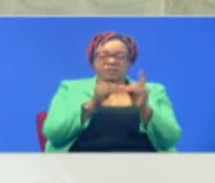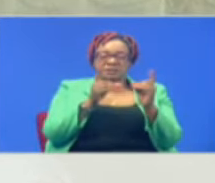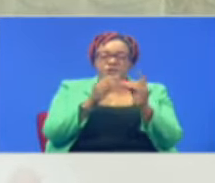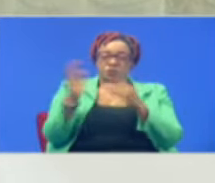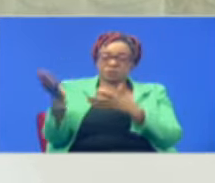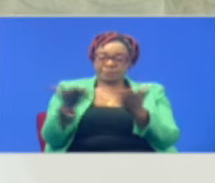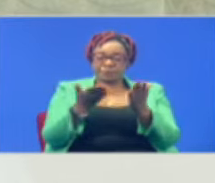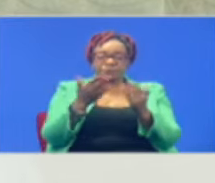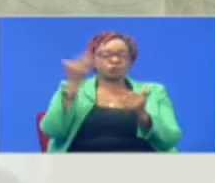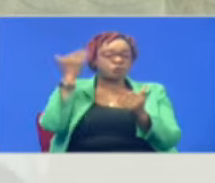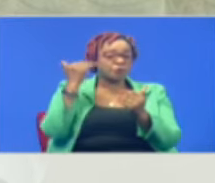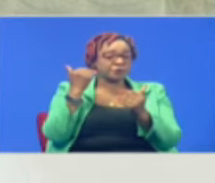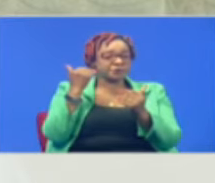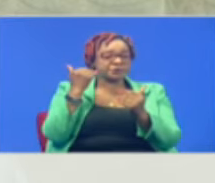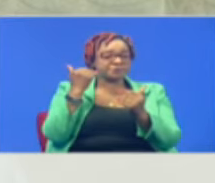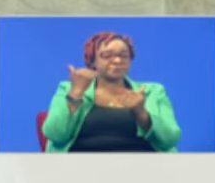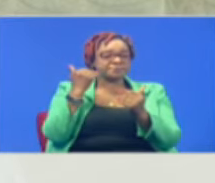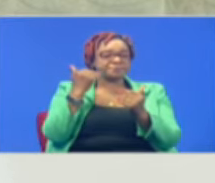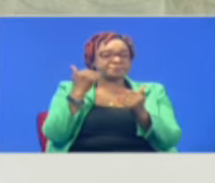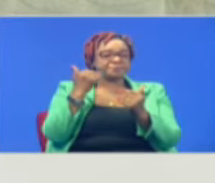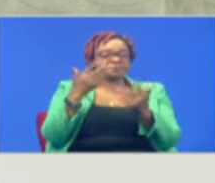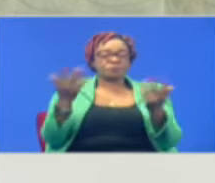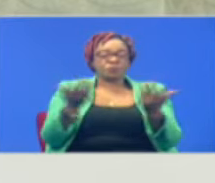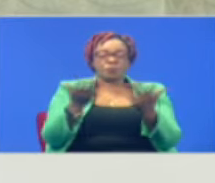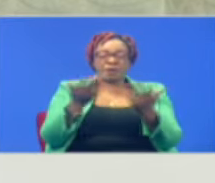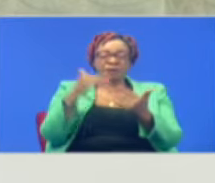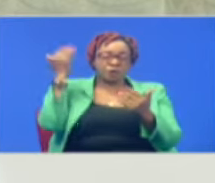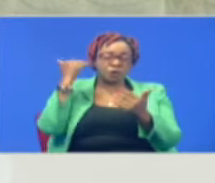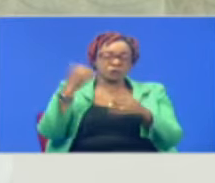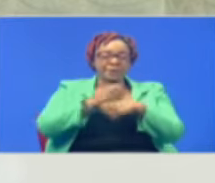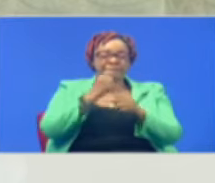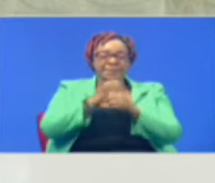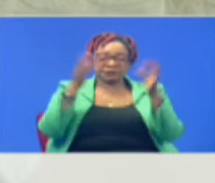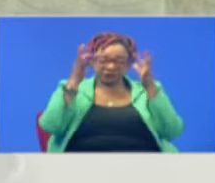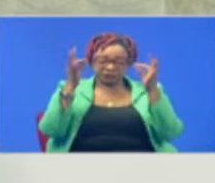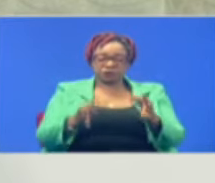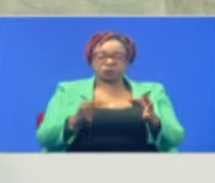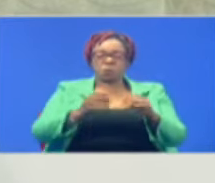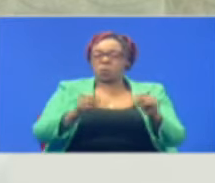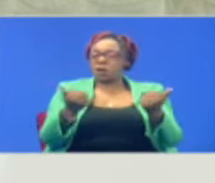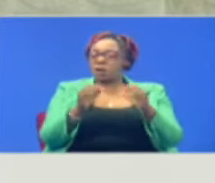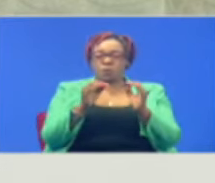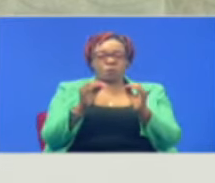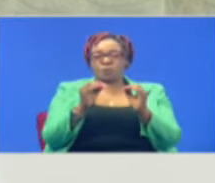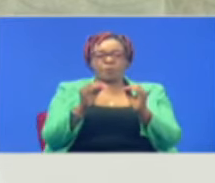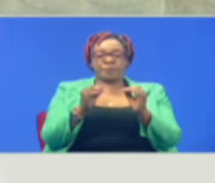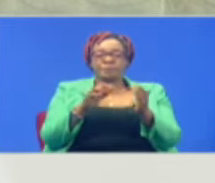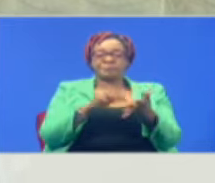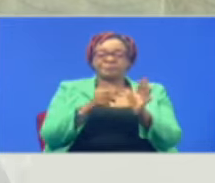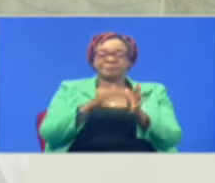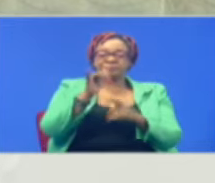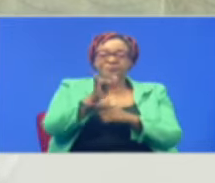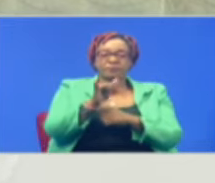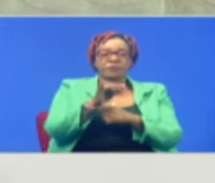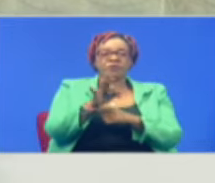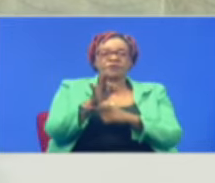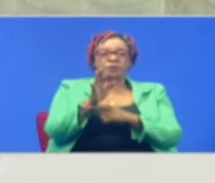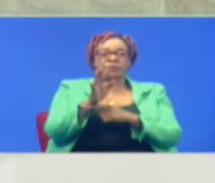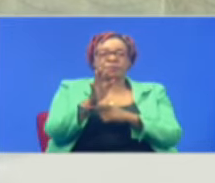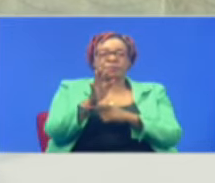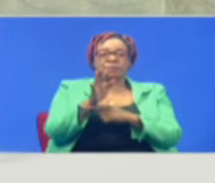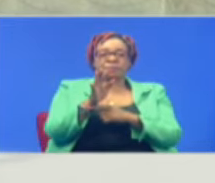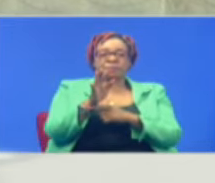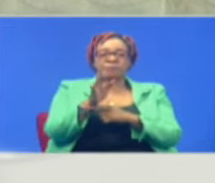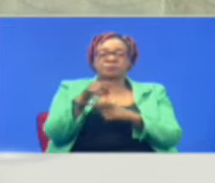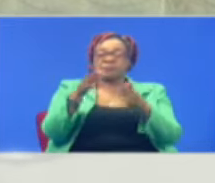court and where the court made the decision that is unfit. Because the purpose of being mentally fit is for the person, this